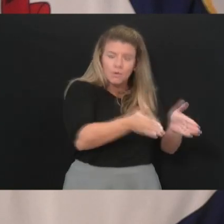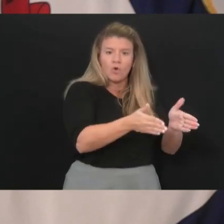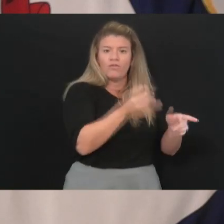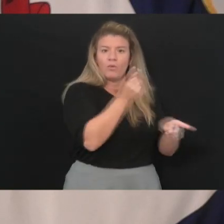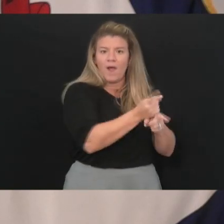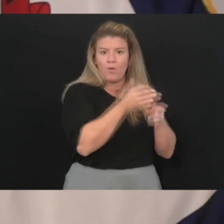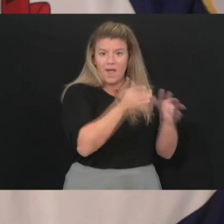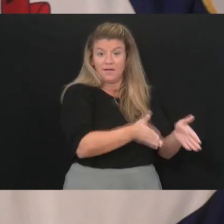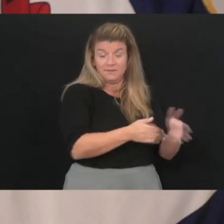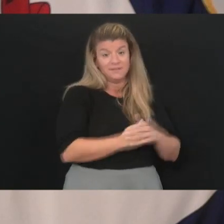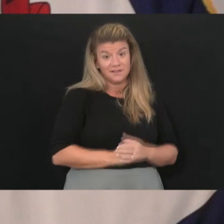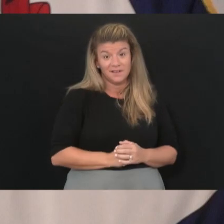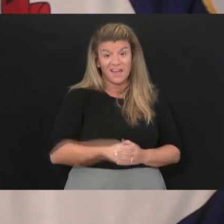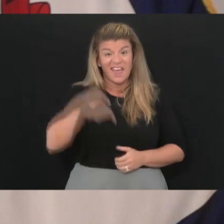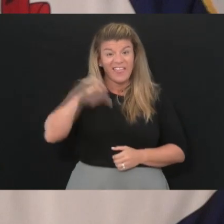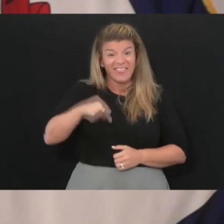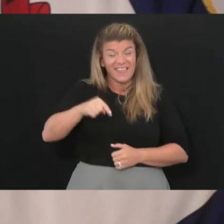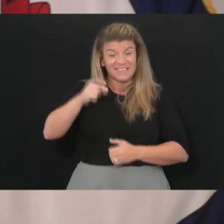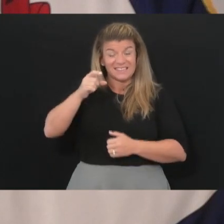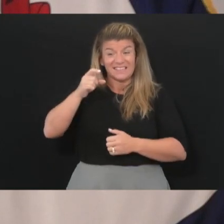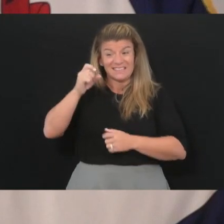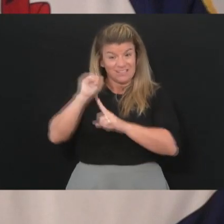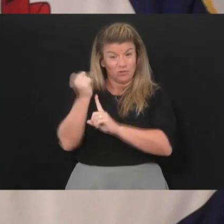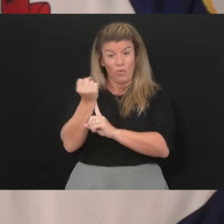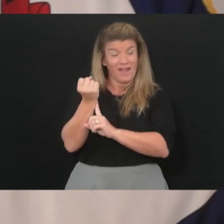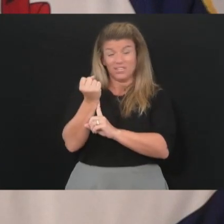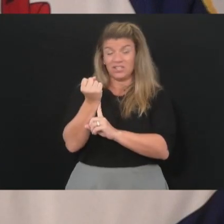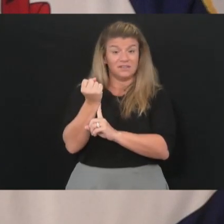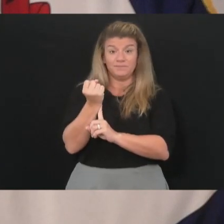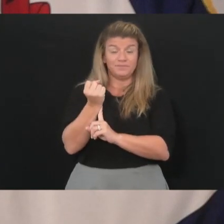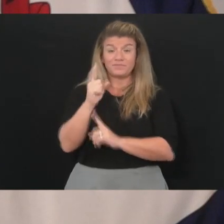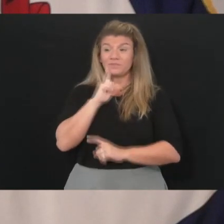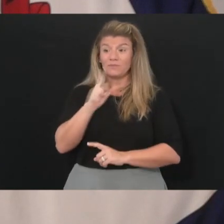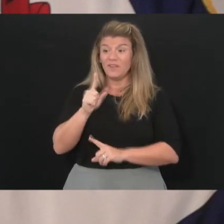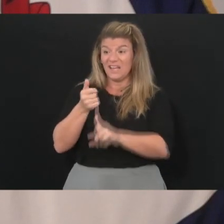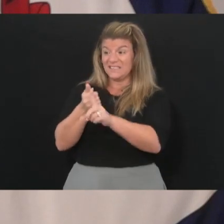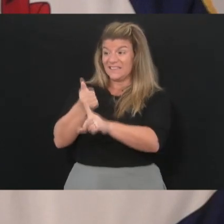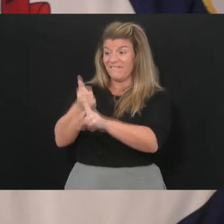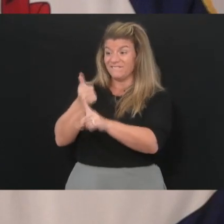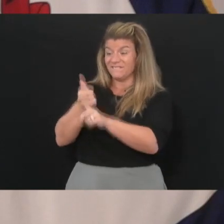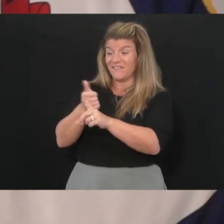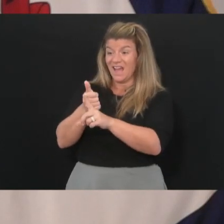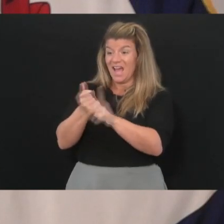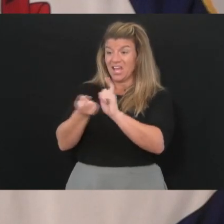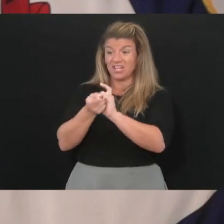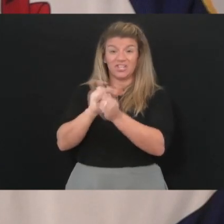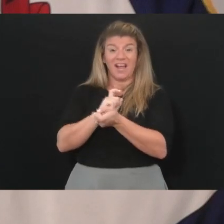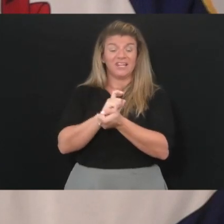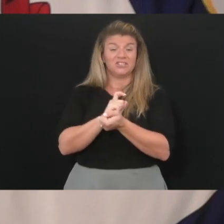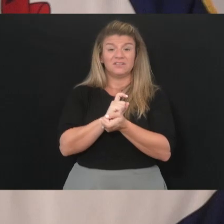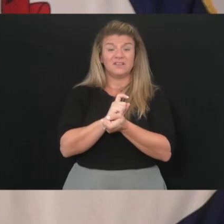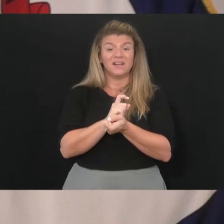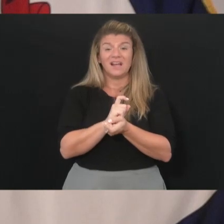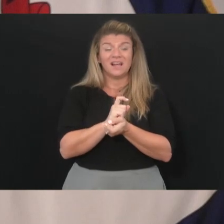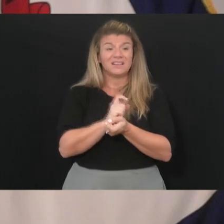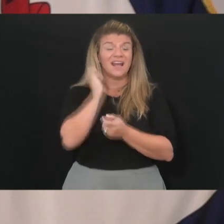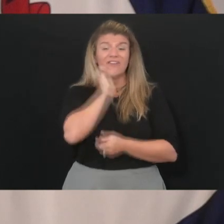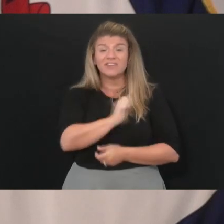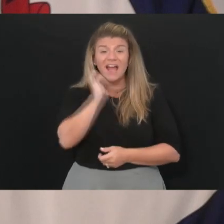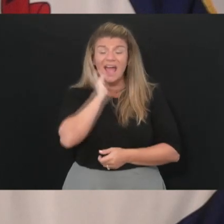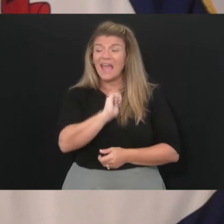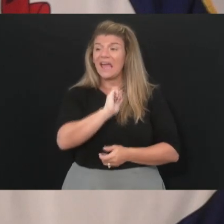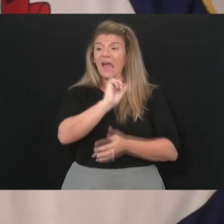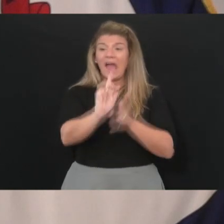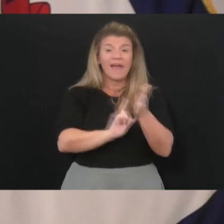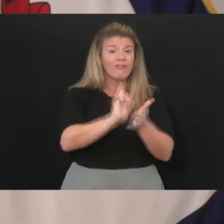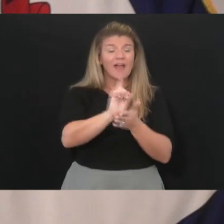situation is absolutely just as I've said 1,000 times. It changes by the hour, and we have got to be in a